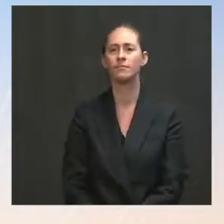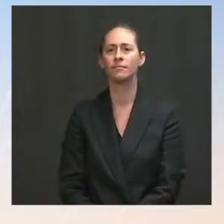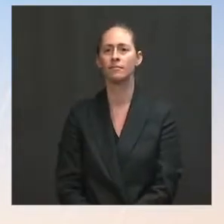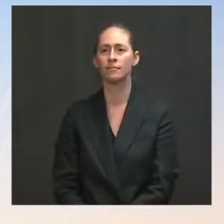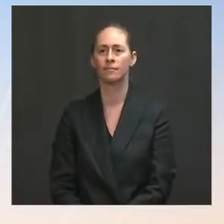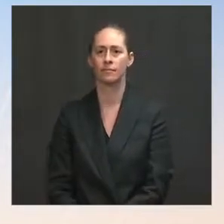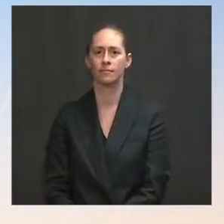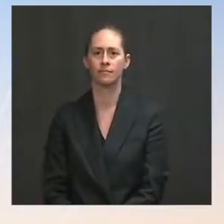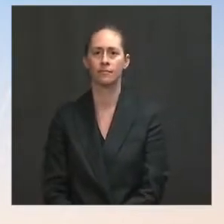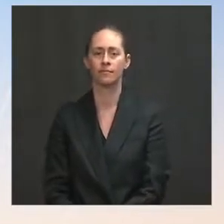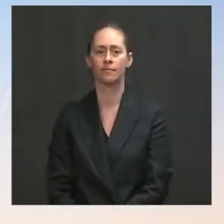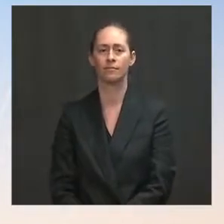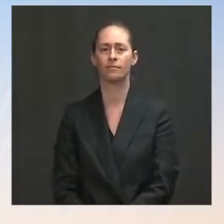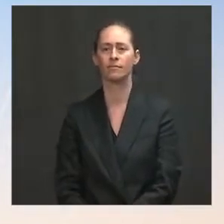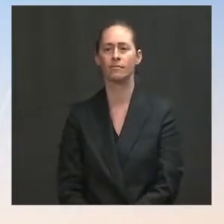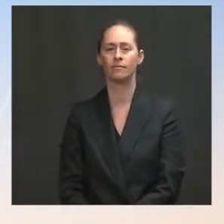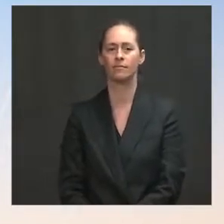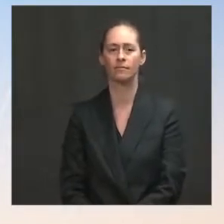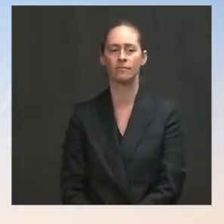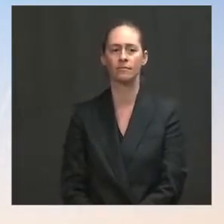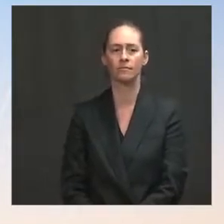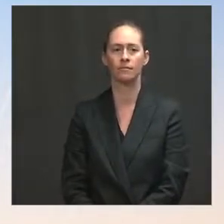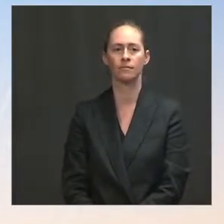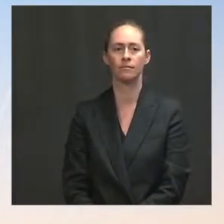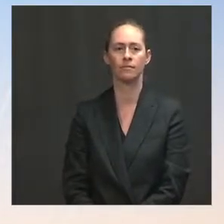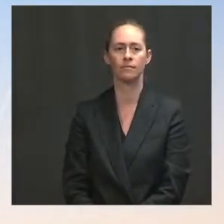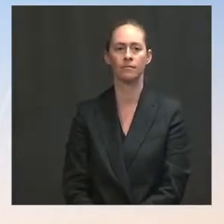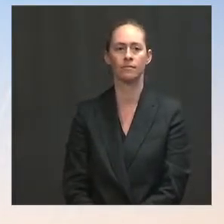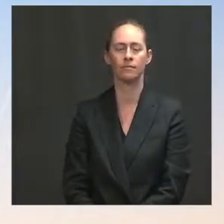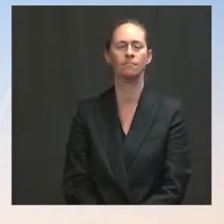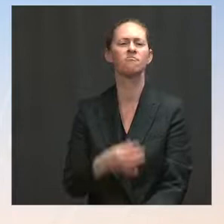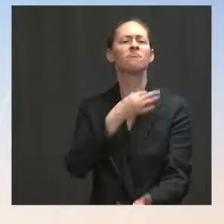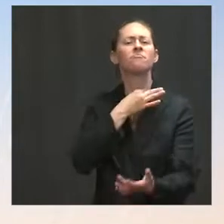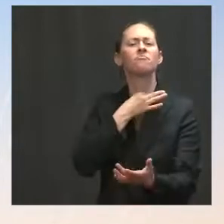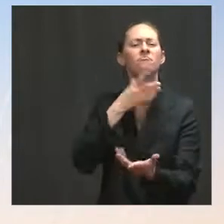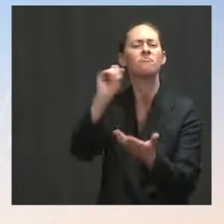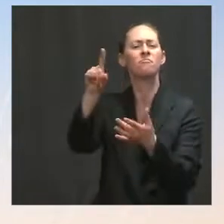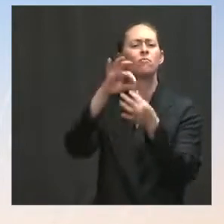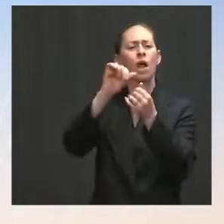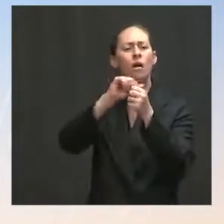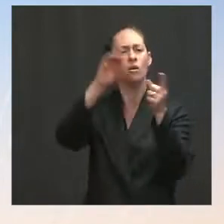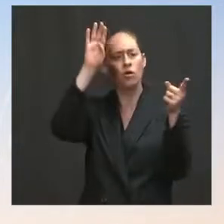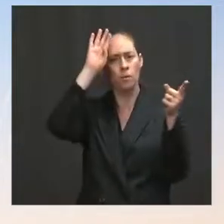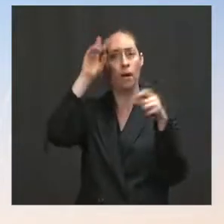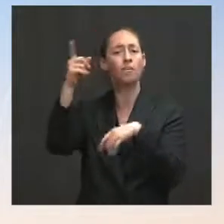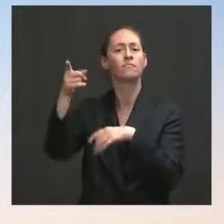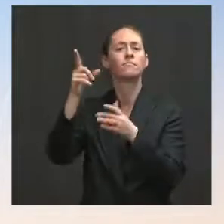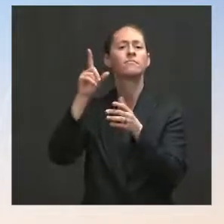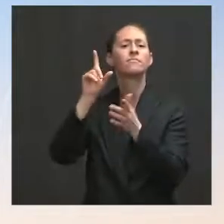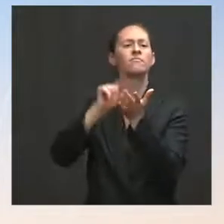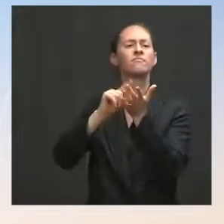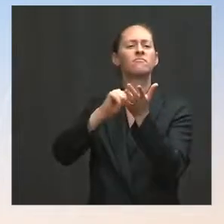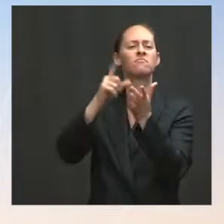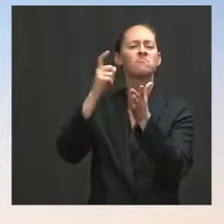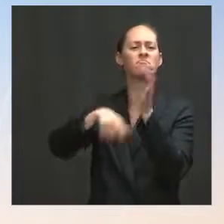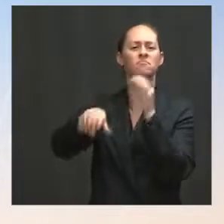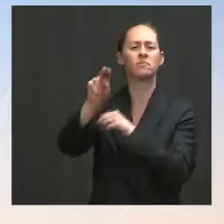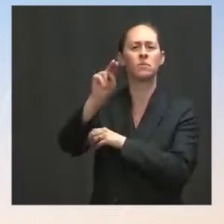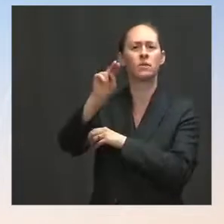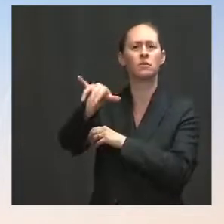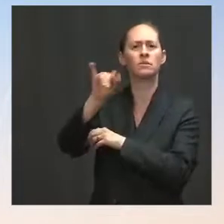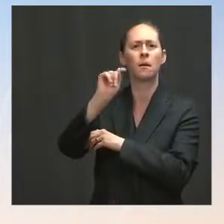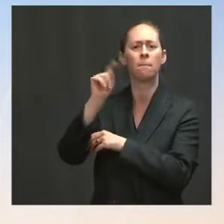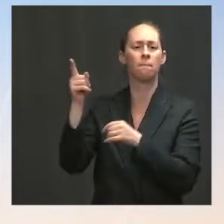So, first on Cuba, recently the New York Times described the American flag as alienating the sun, but we've seen these